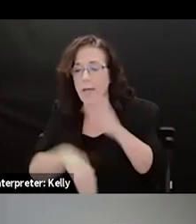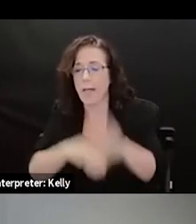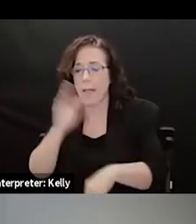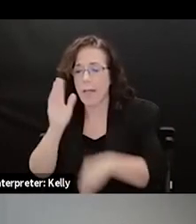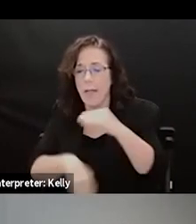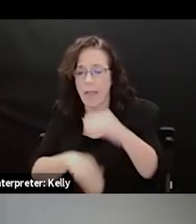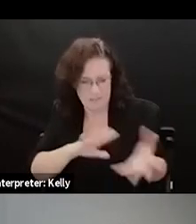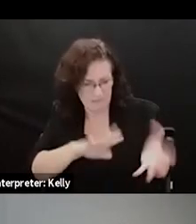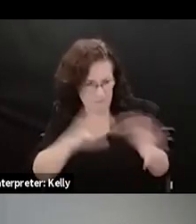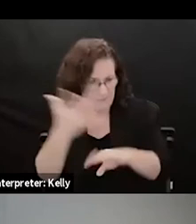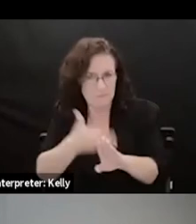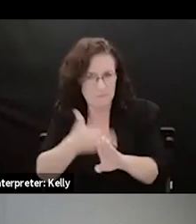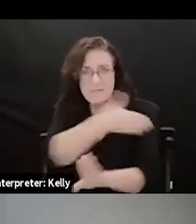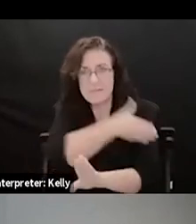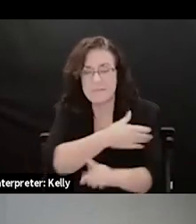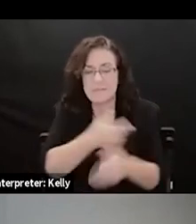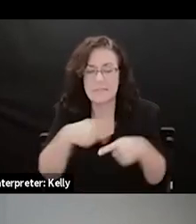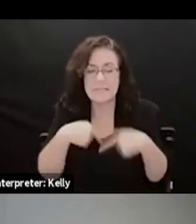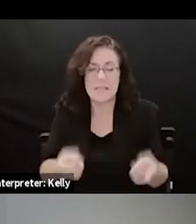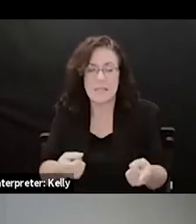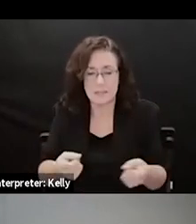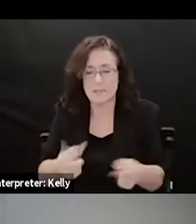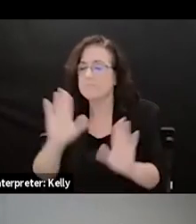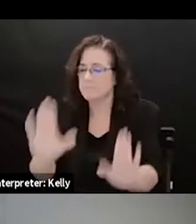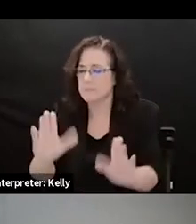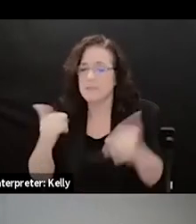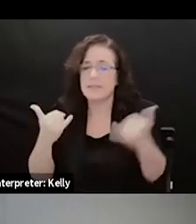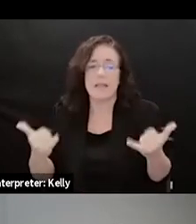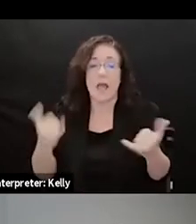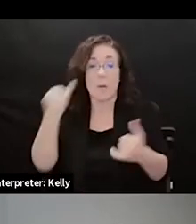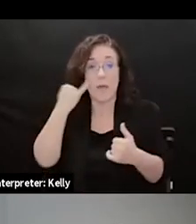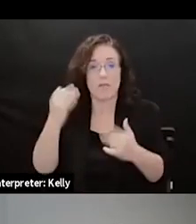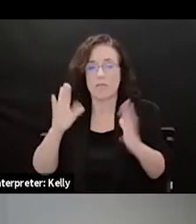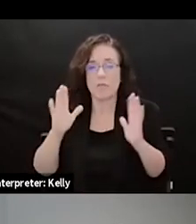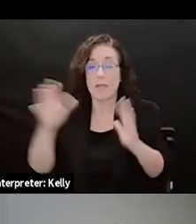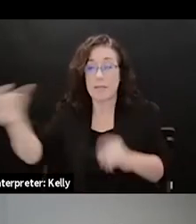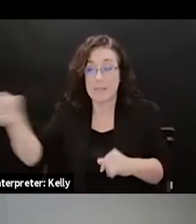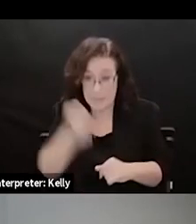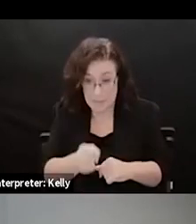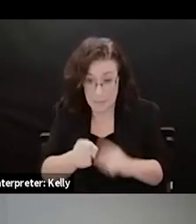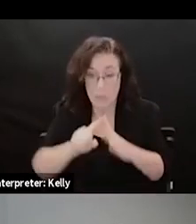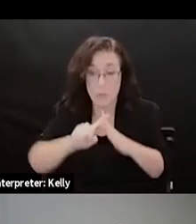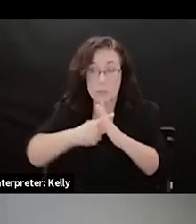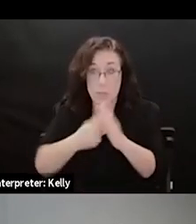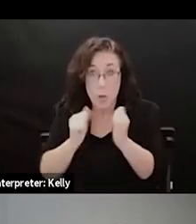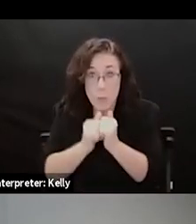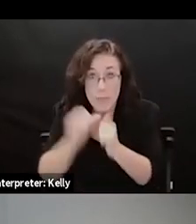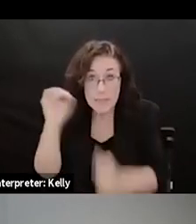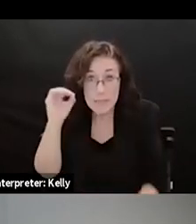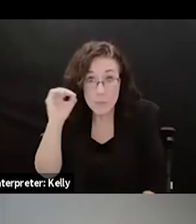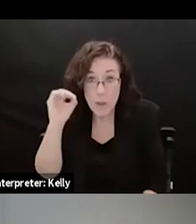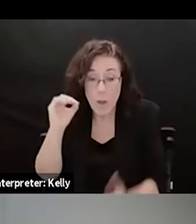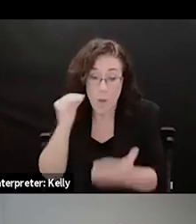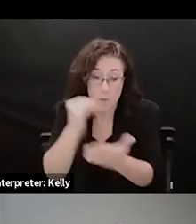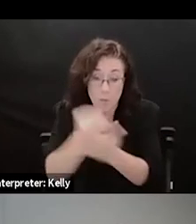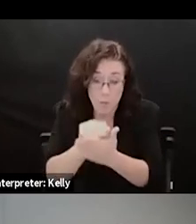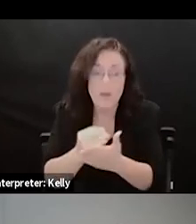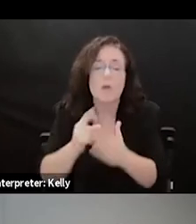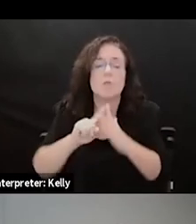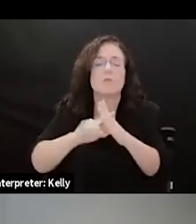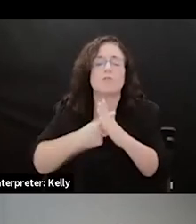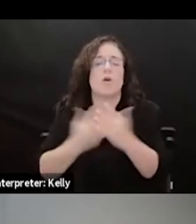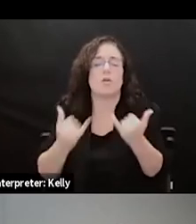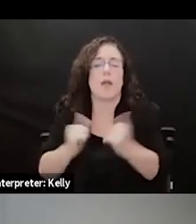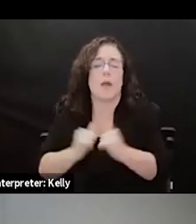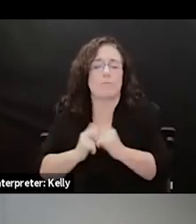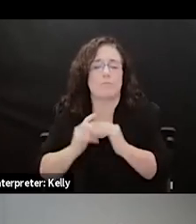down to we're starting with zero we're all balanced nobody's negative everybody's getting things on time then you can kind of start to see as you're spot